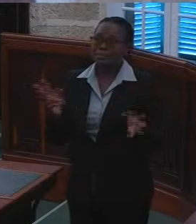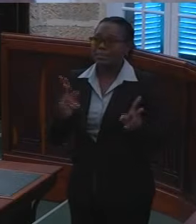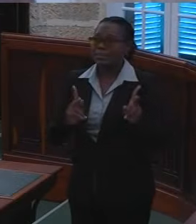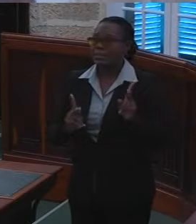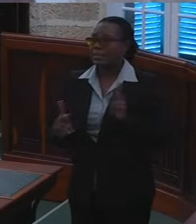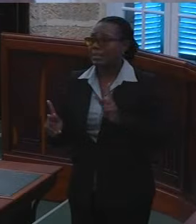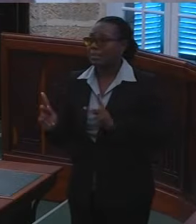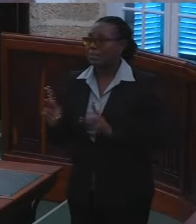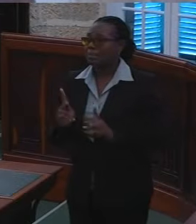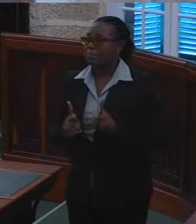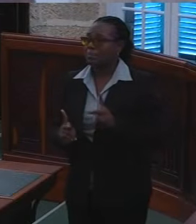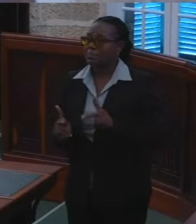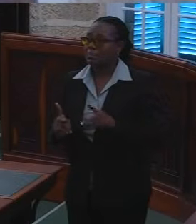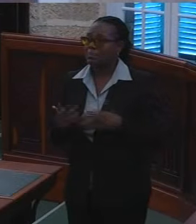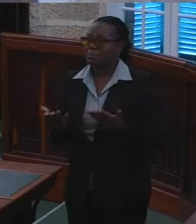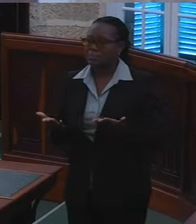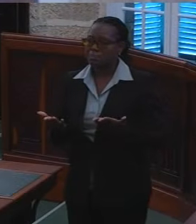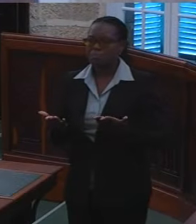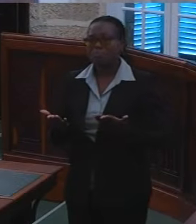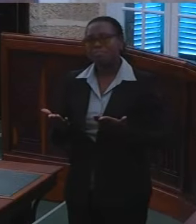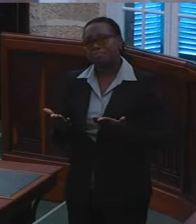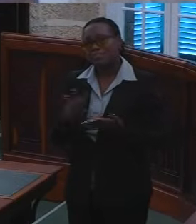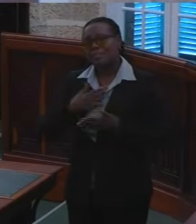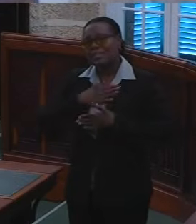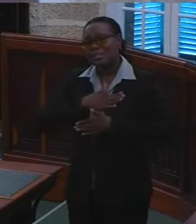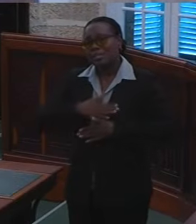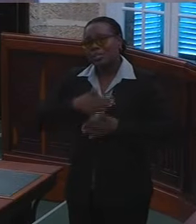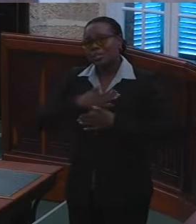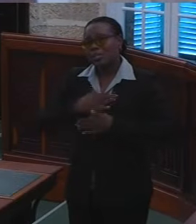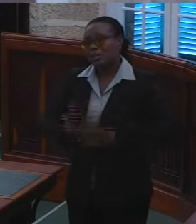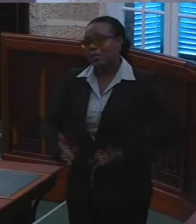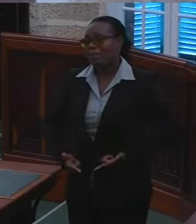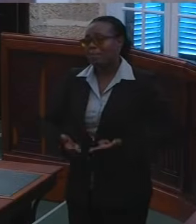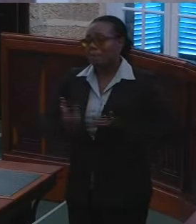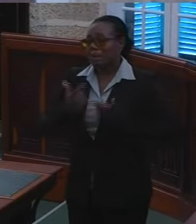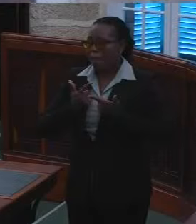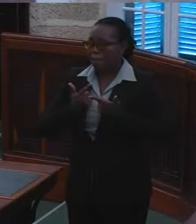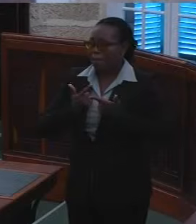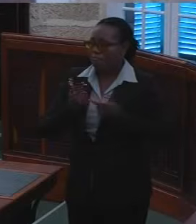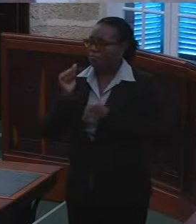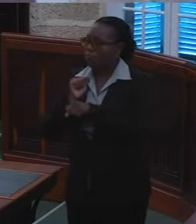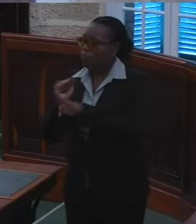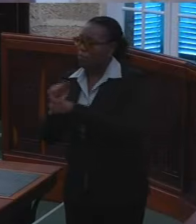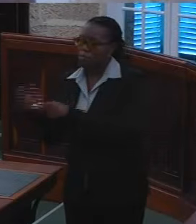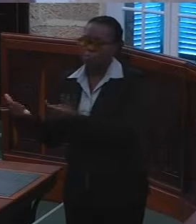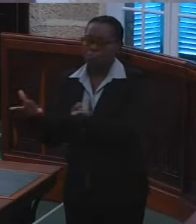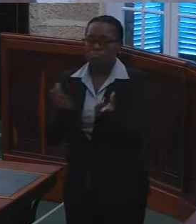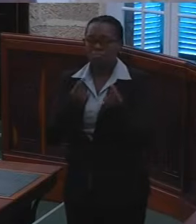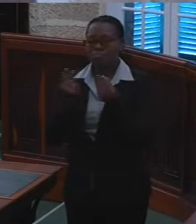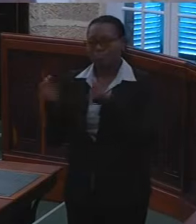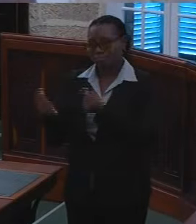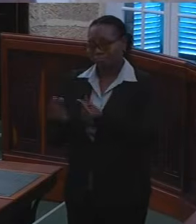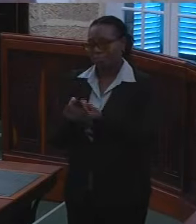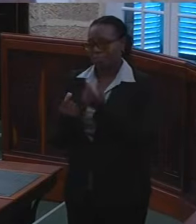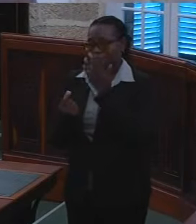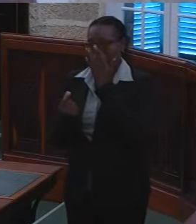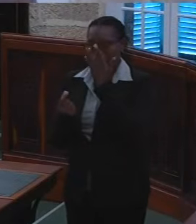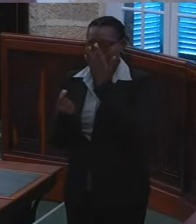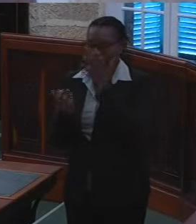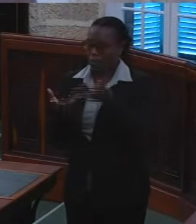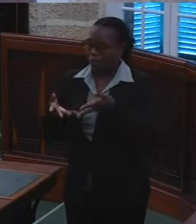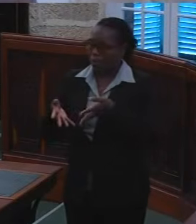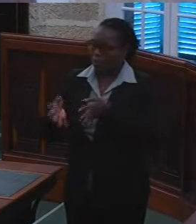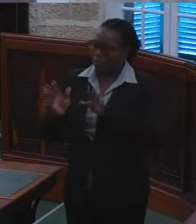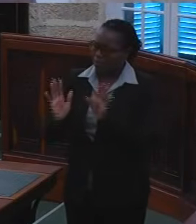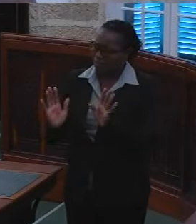persons will be enjoying their life and their livelihood. And it allows, it's the